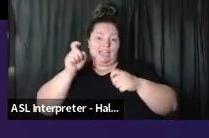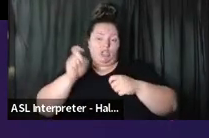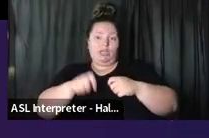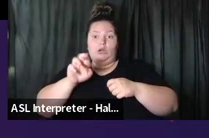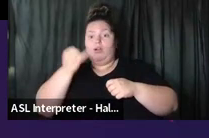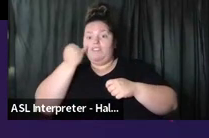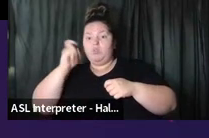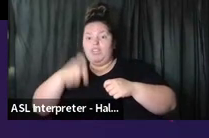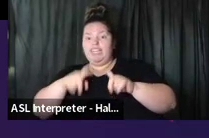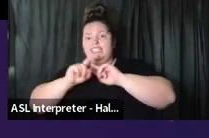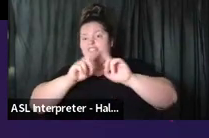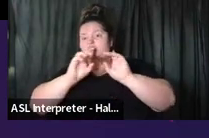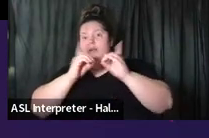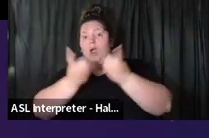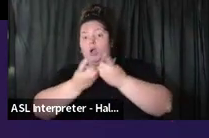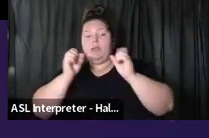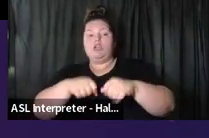department, you can email